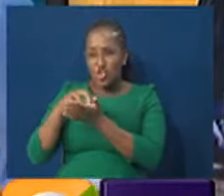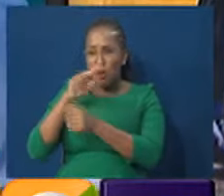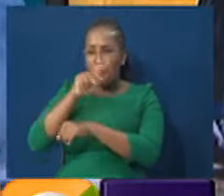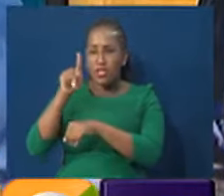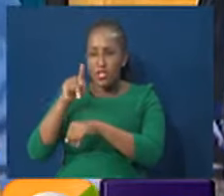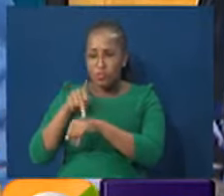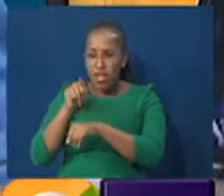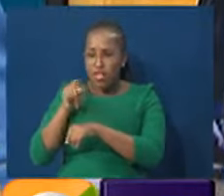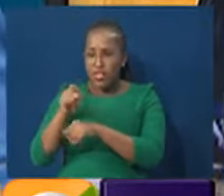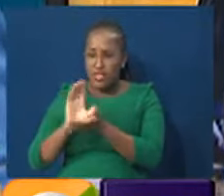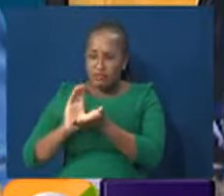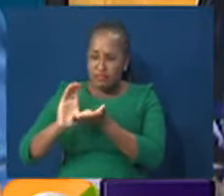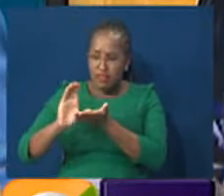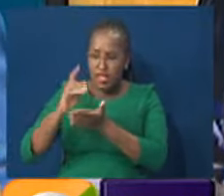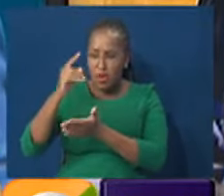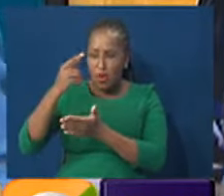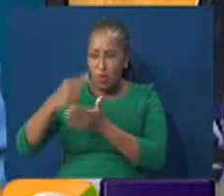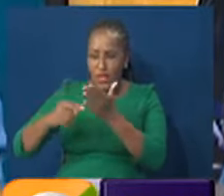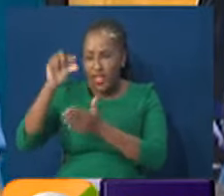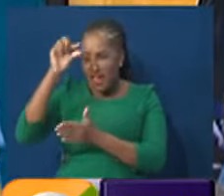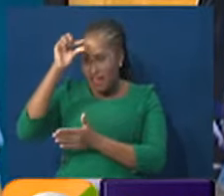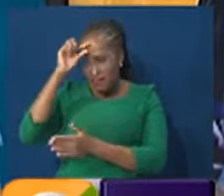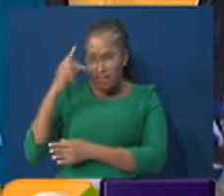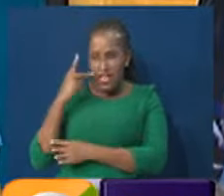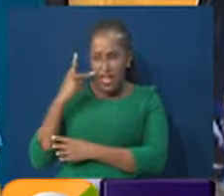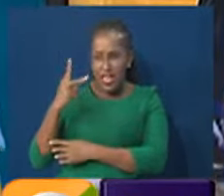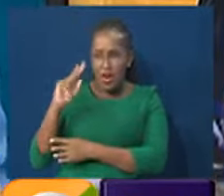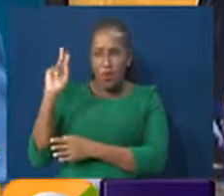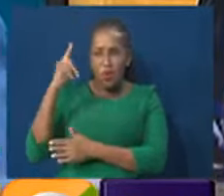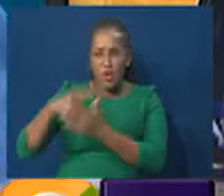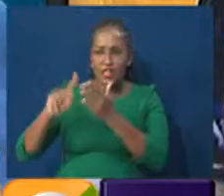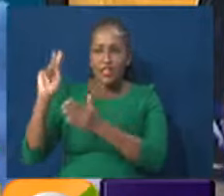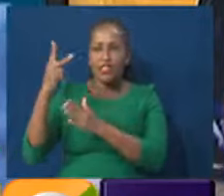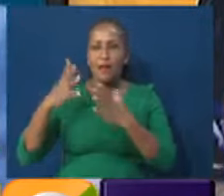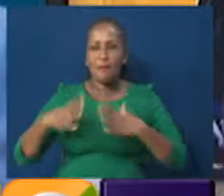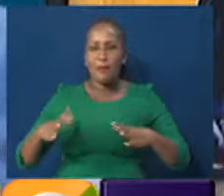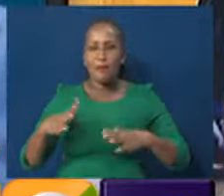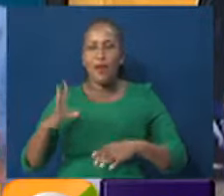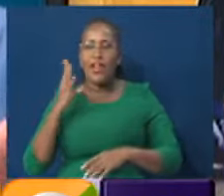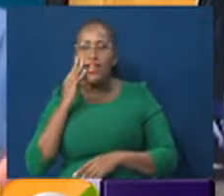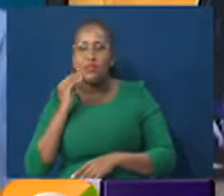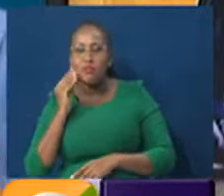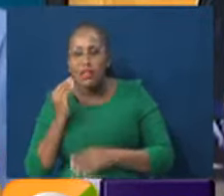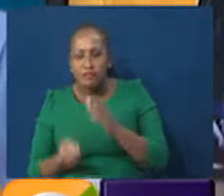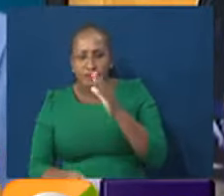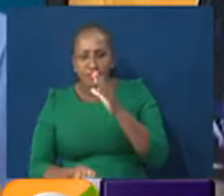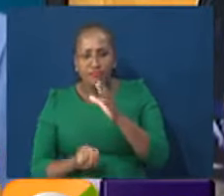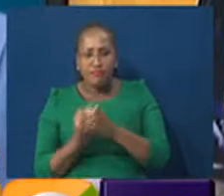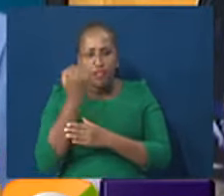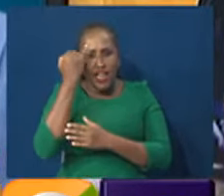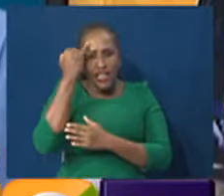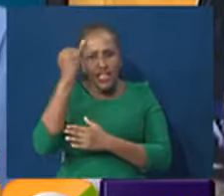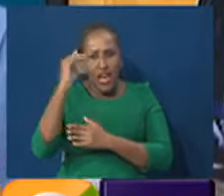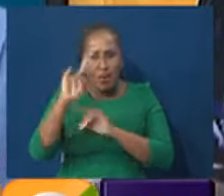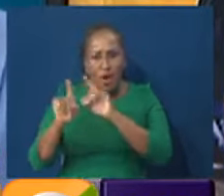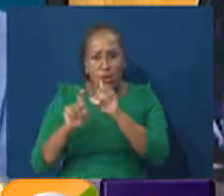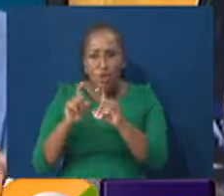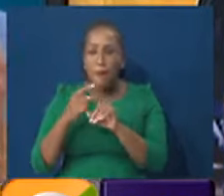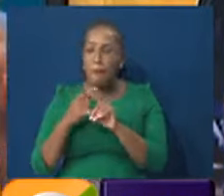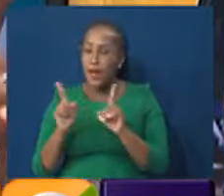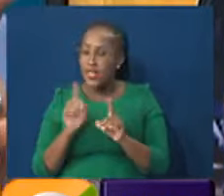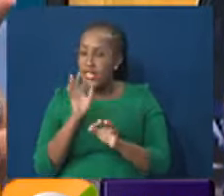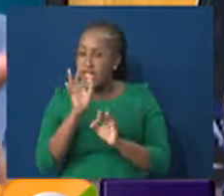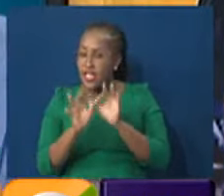the government looking at what their citizens are going through, then coming up with innovative ways of cushioning them. But if